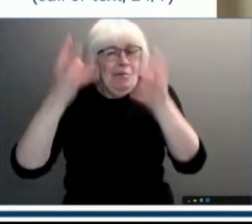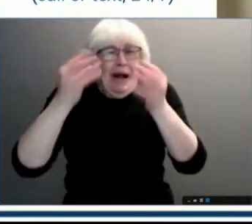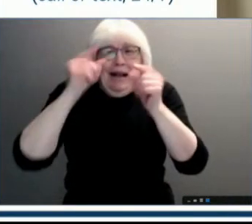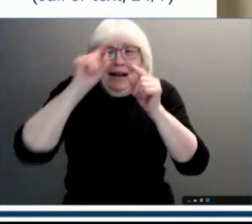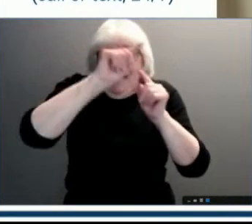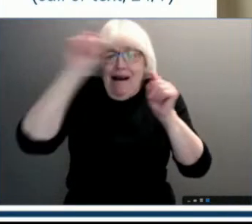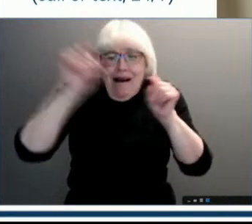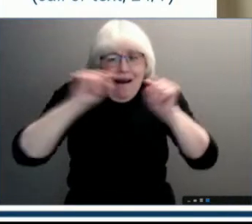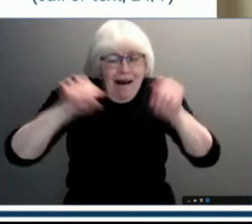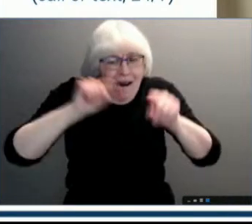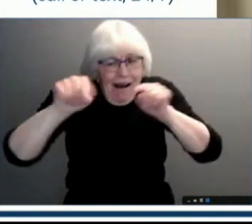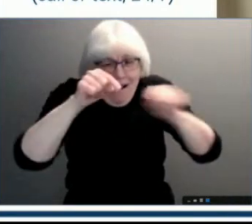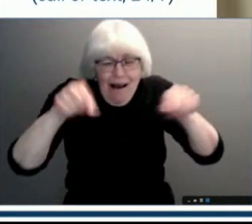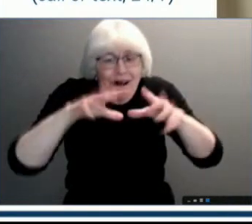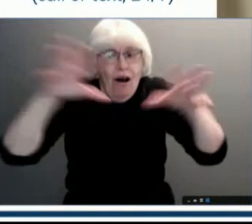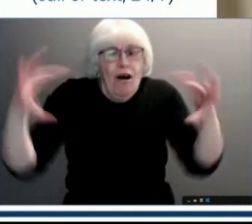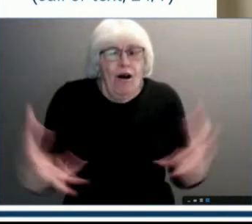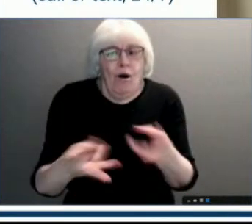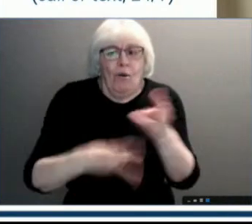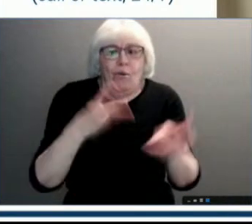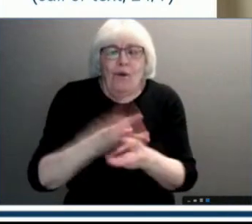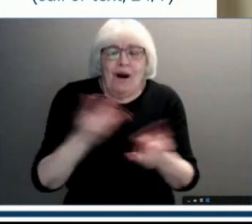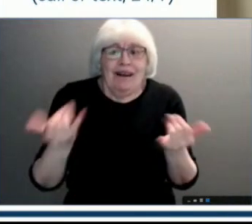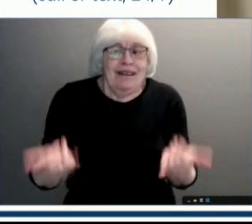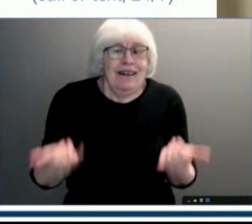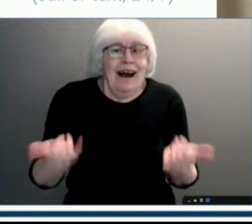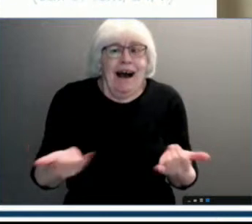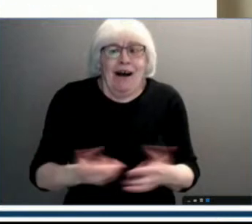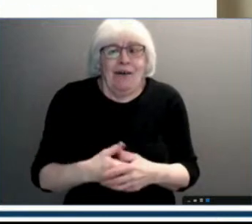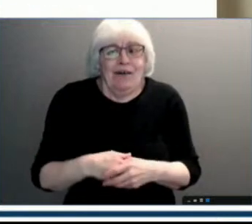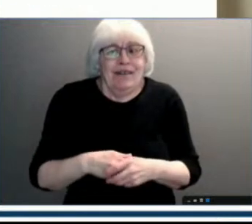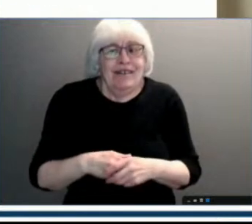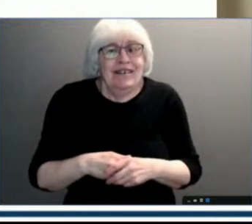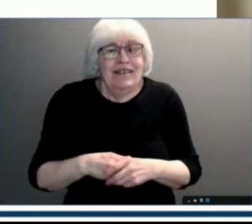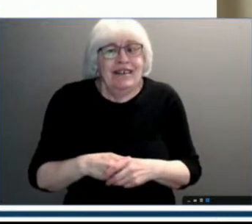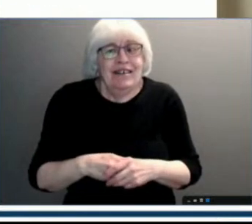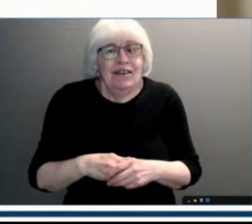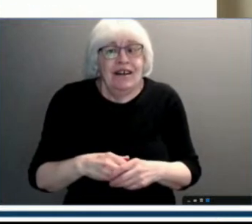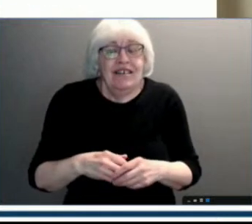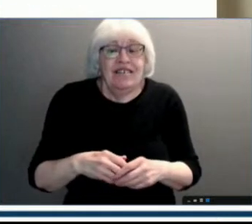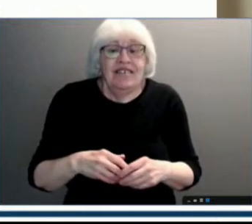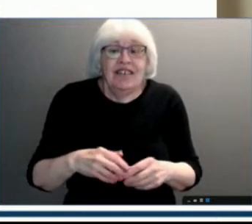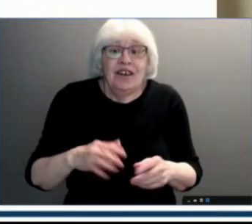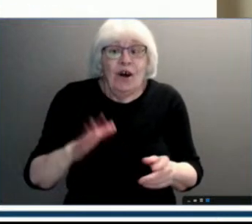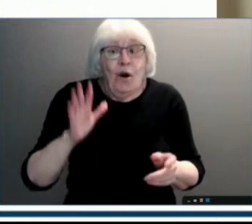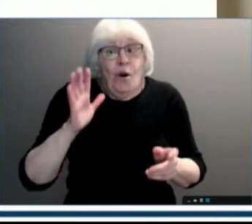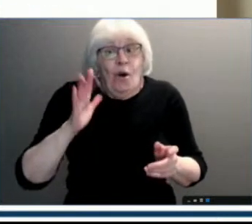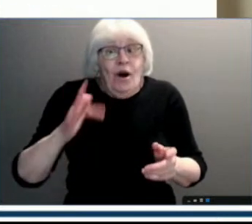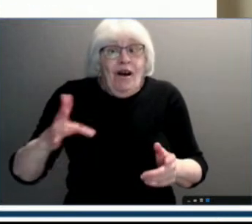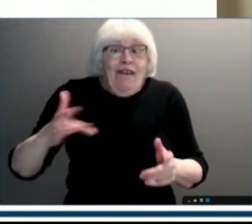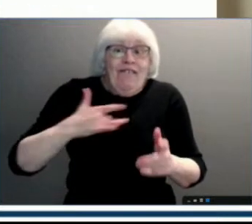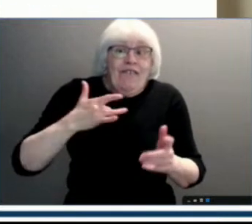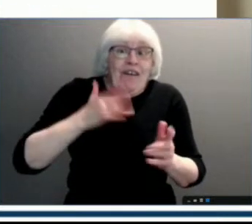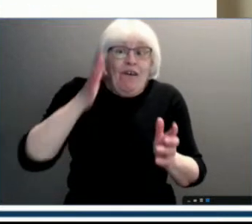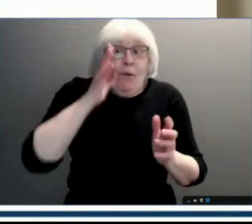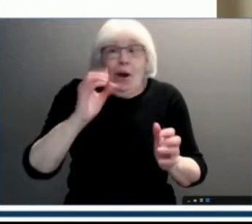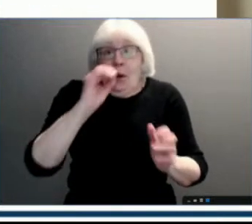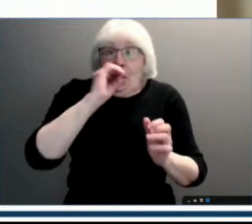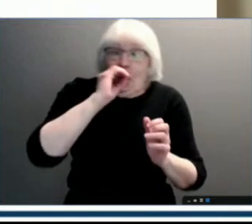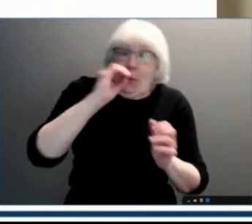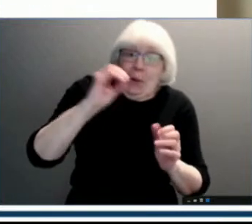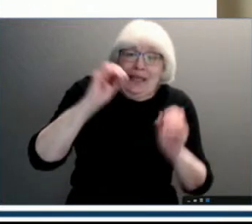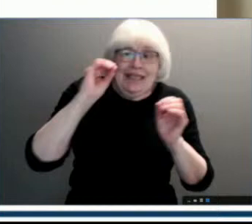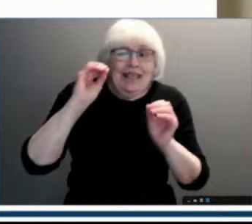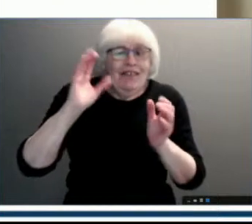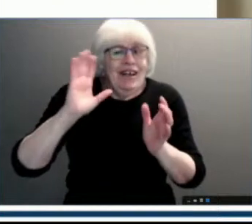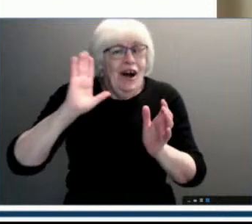everywhere, and the return to 0 case days is a ways away. This naturally raises anxiety